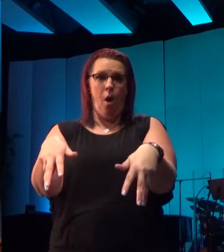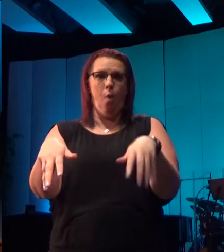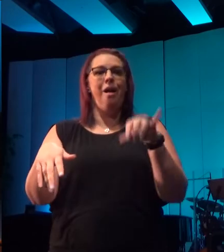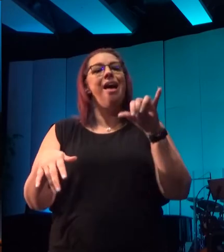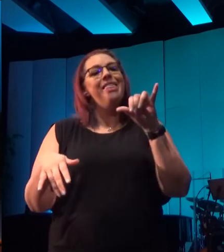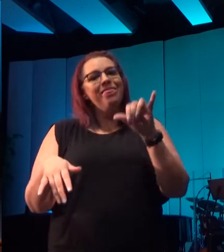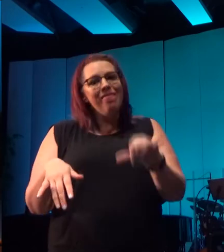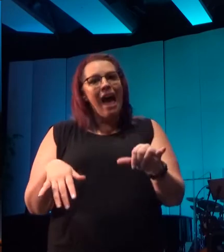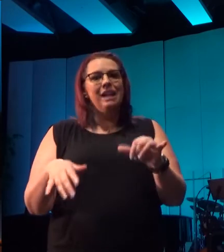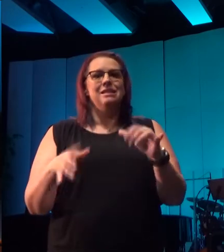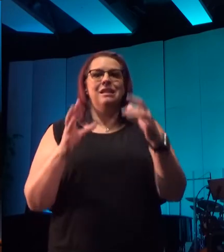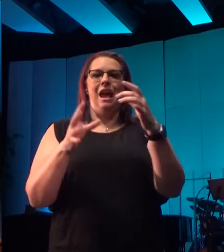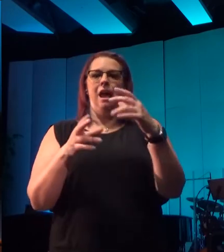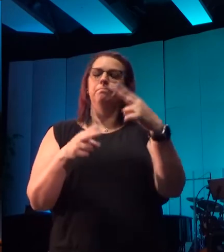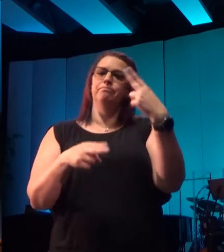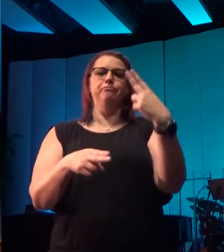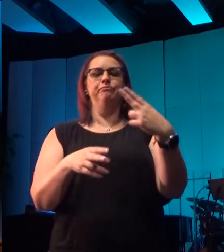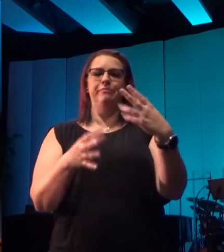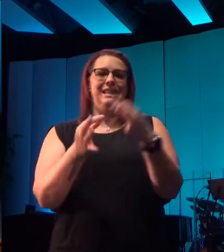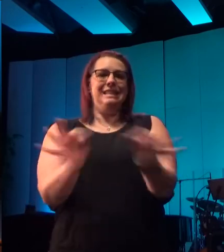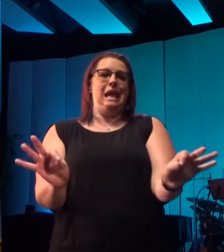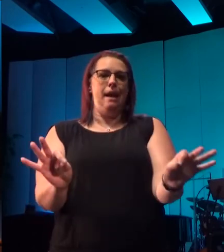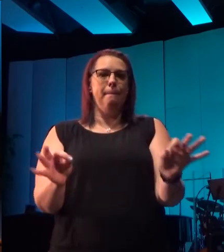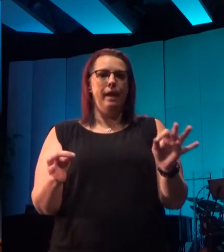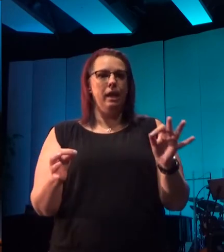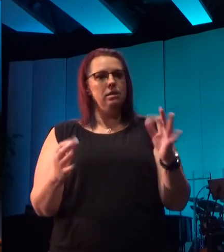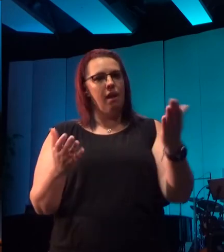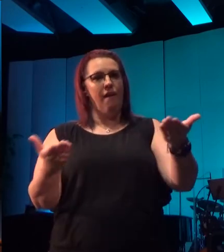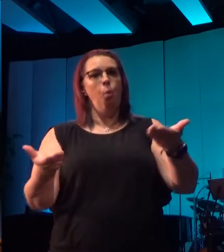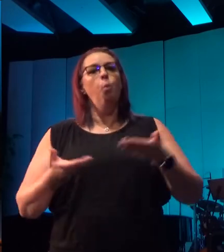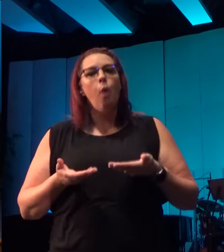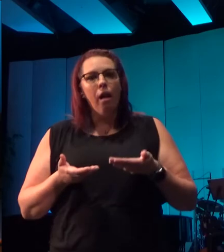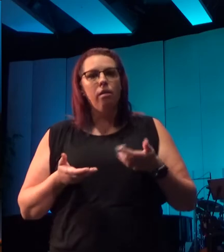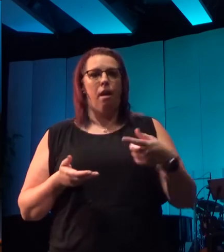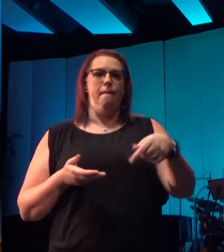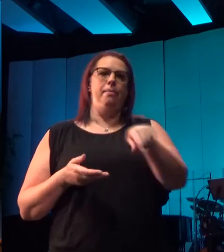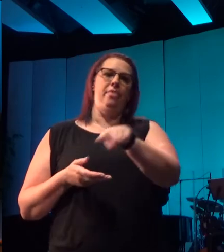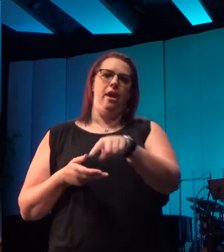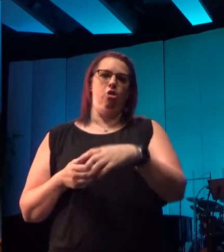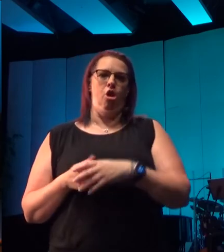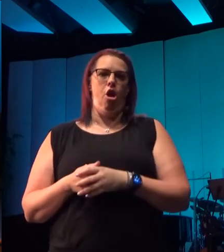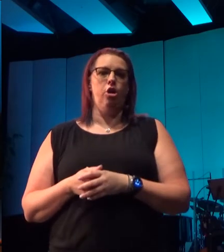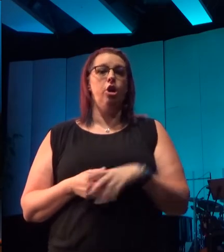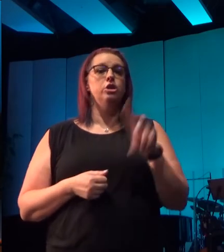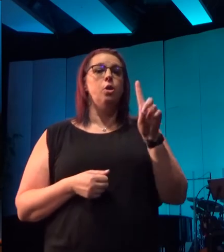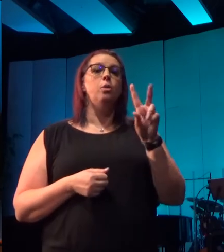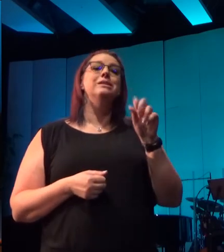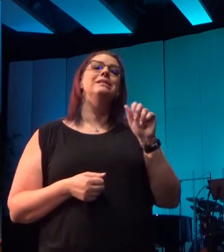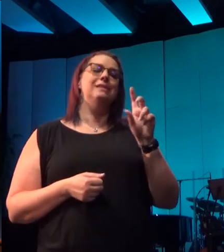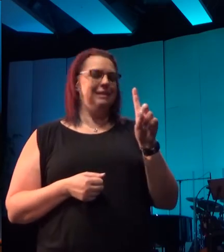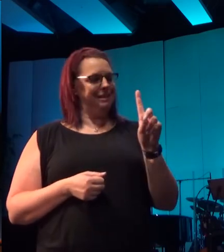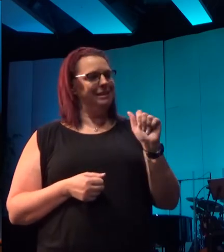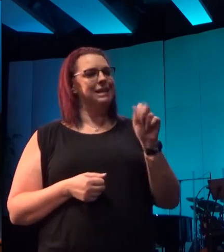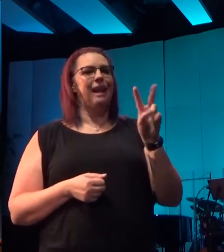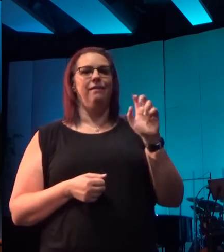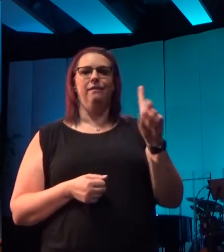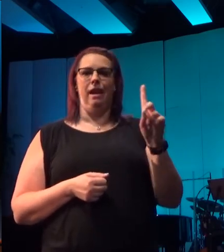and how open and generous your heart was. And so David proclaimed, my cup runneth over.